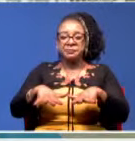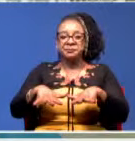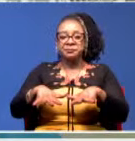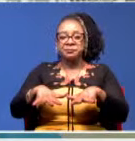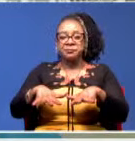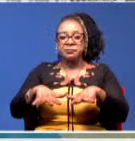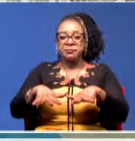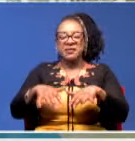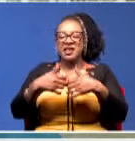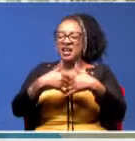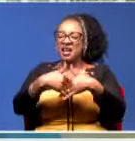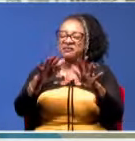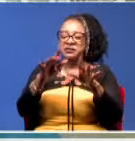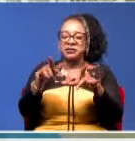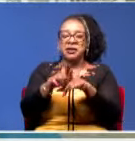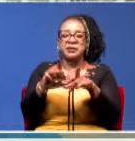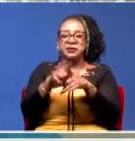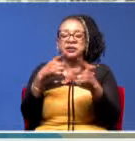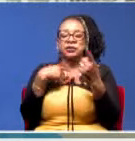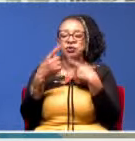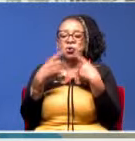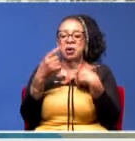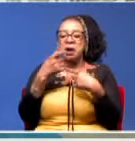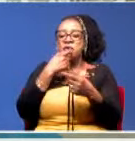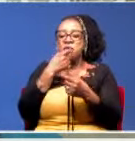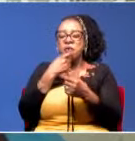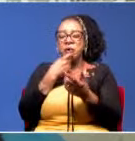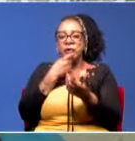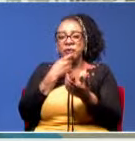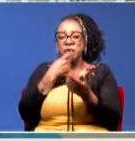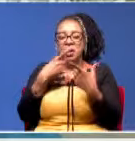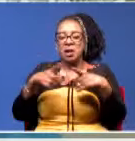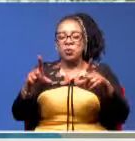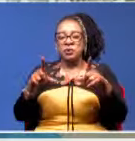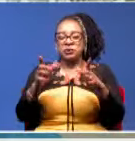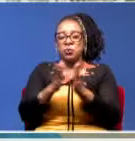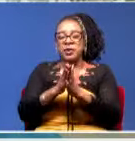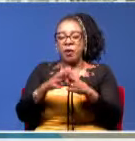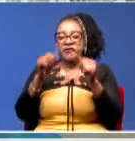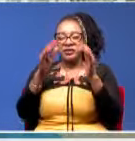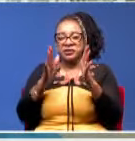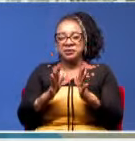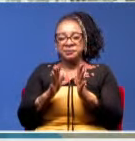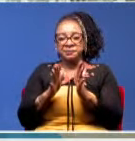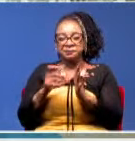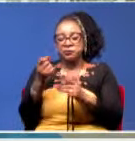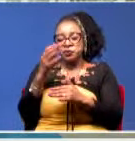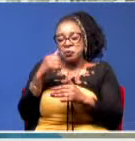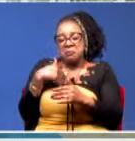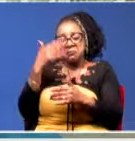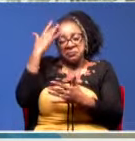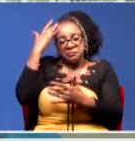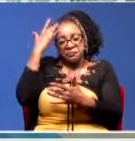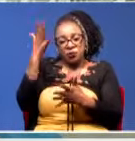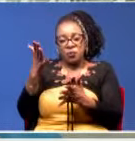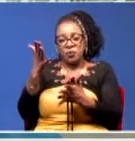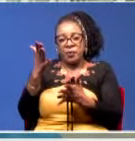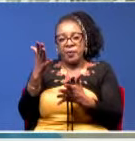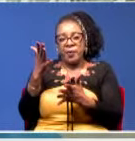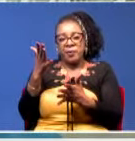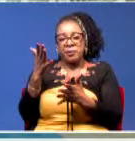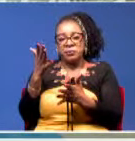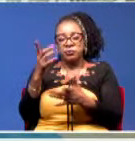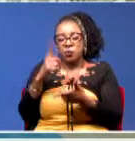waliacho huko wakiongea. Walikuwa wanaongea Kijaluo huko pamoja na huyo ofisa. Sasa sijui tuliwaacha huko, tujui wenye